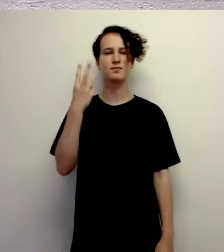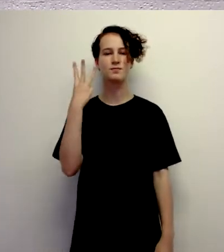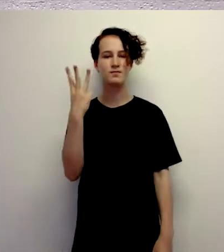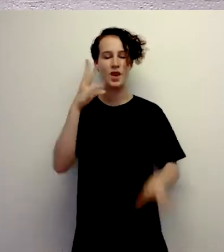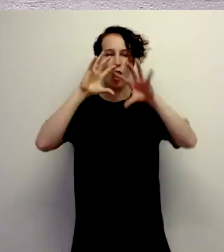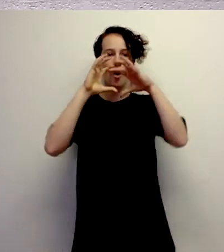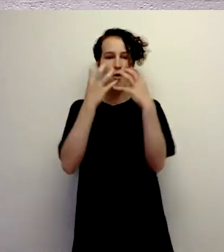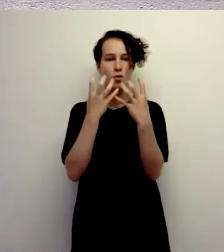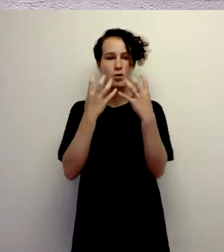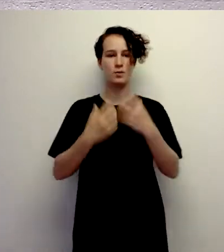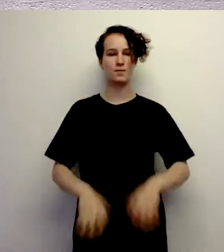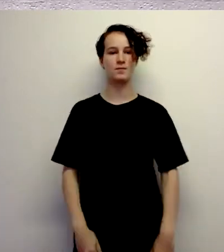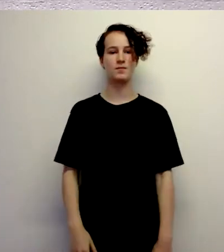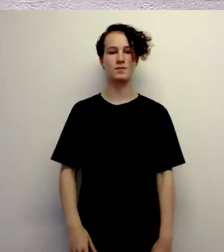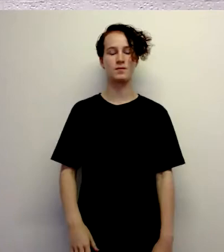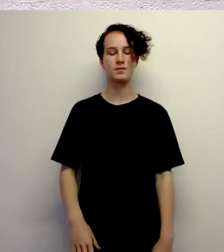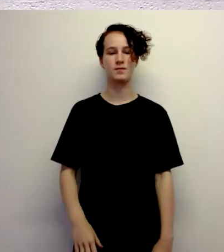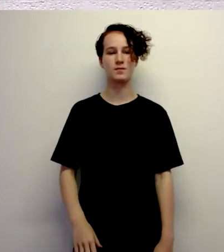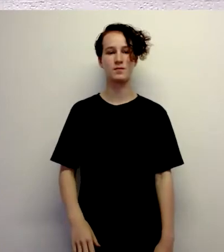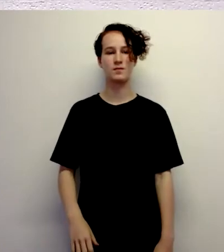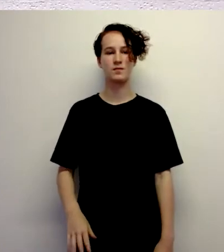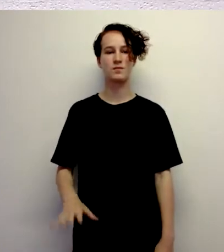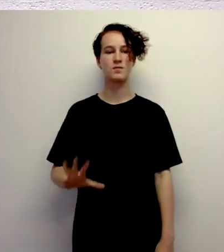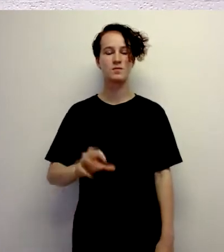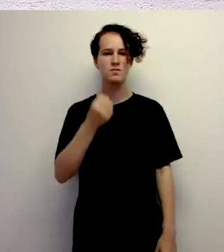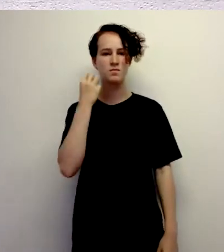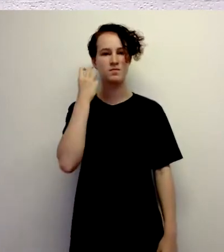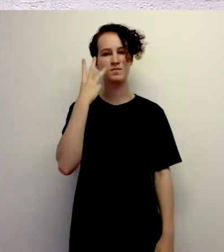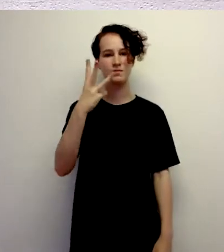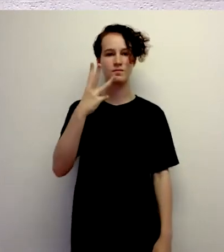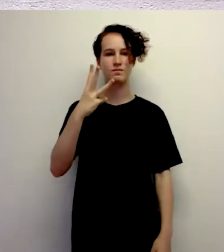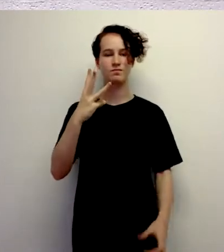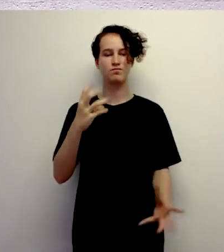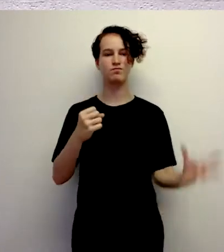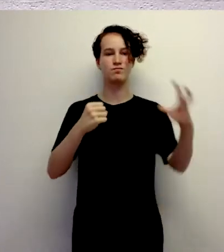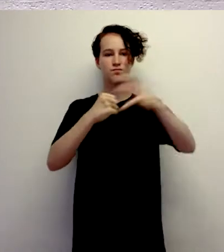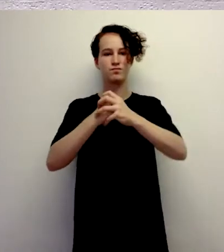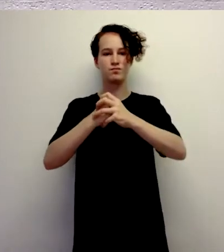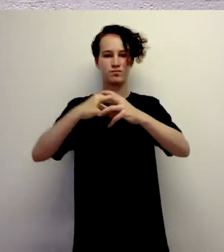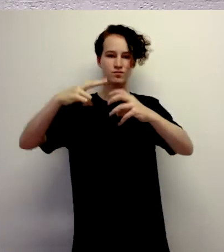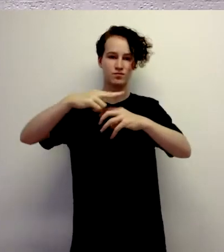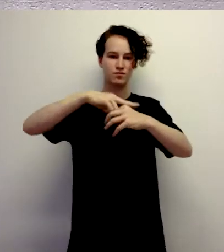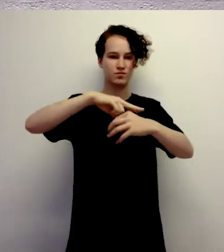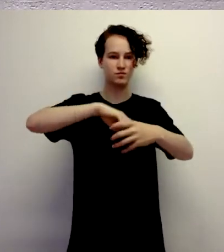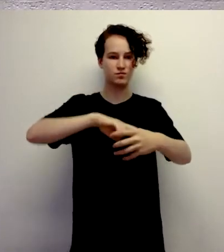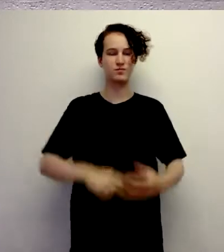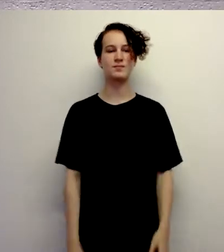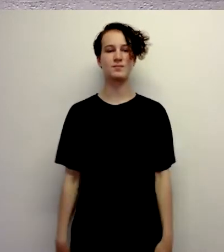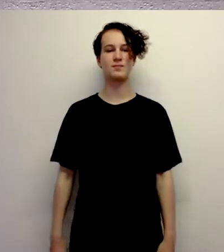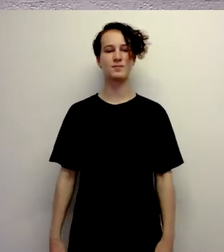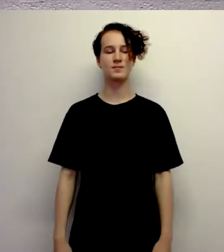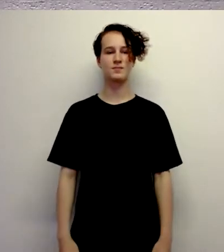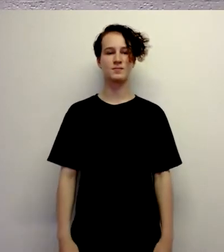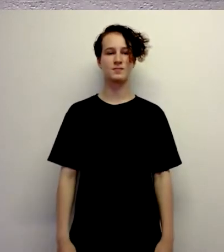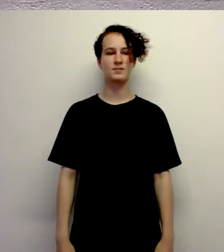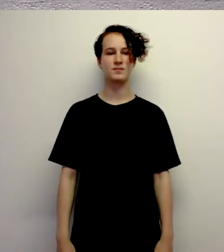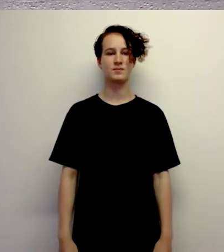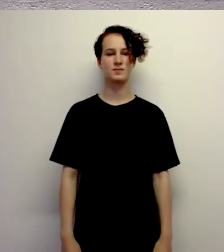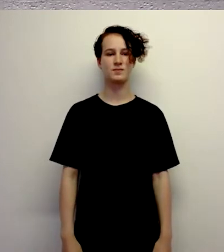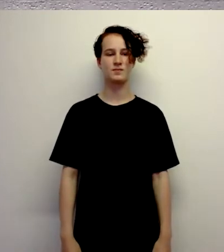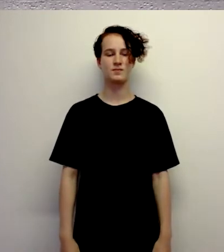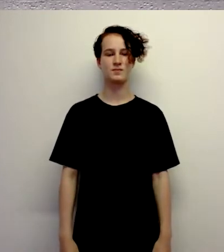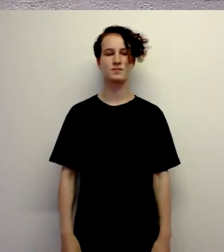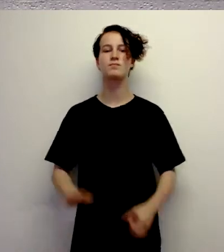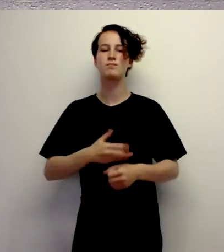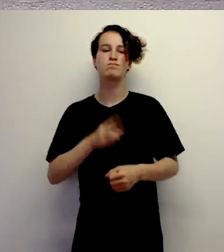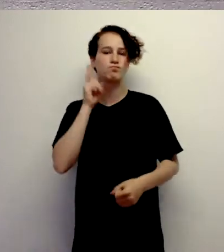just take the third, cut little holes in to give this effect. You can do that, you don't have to. It